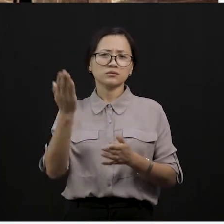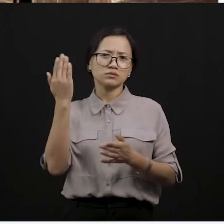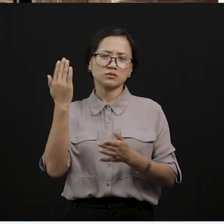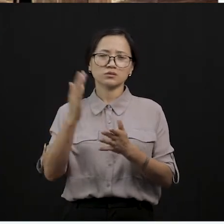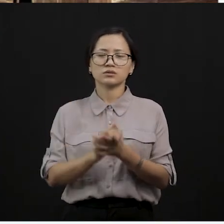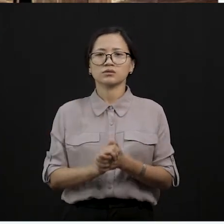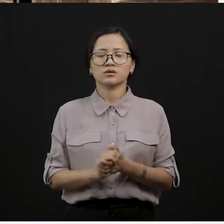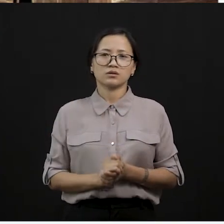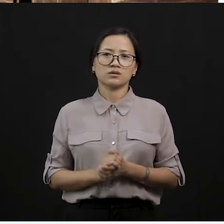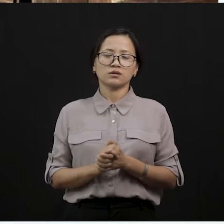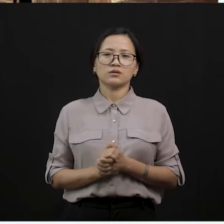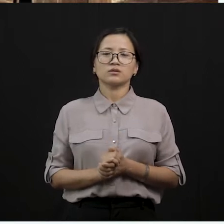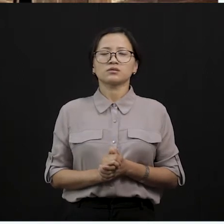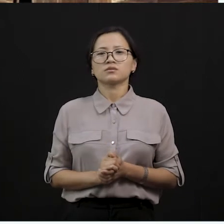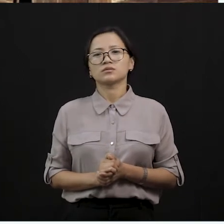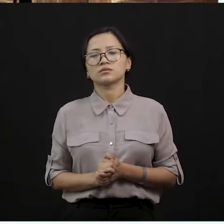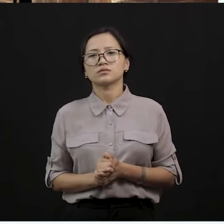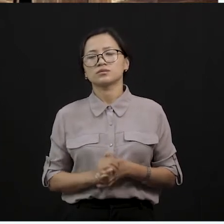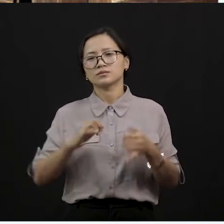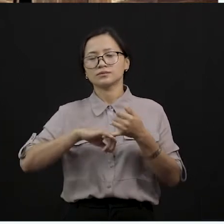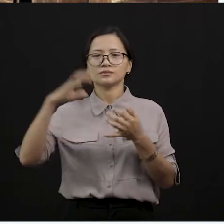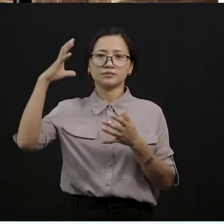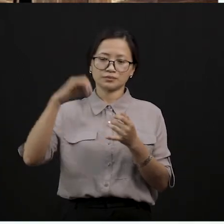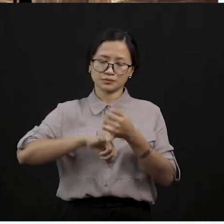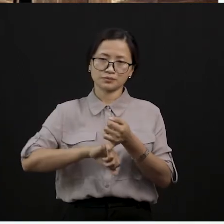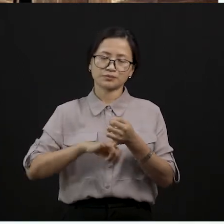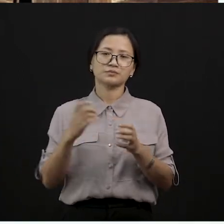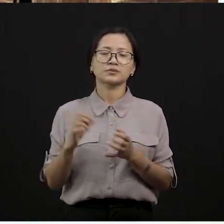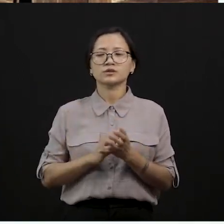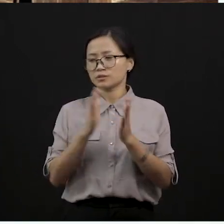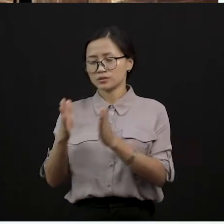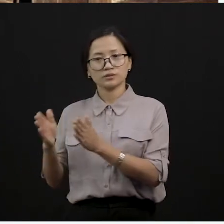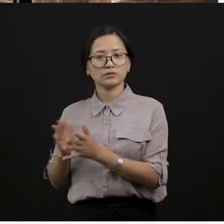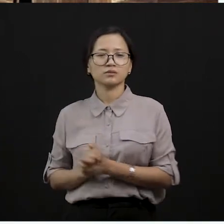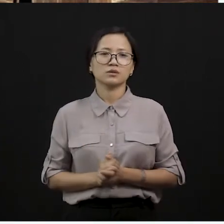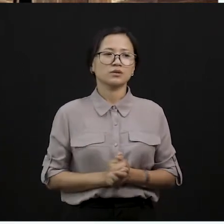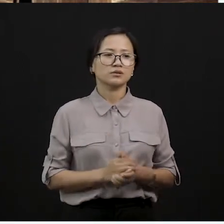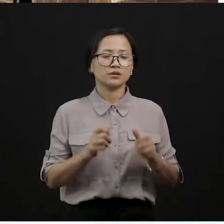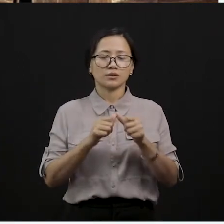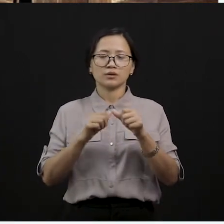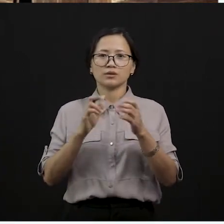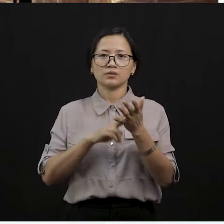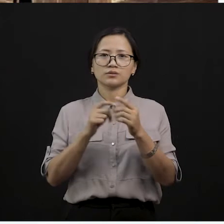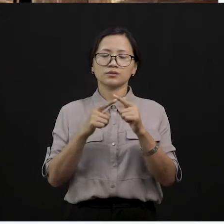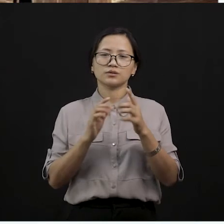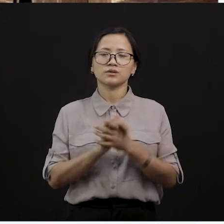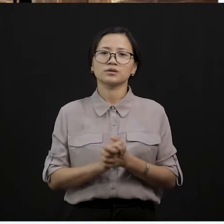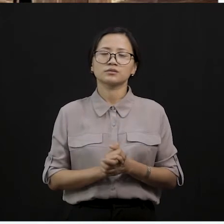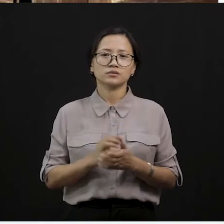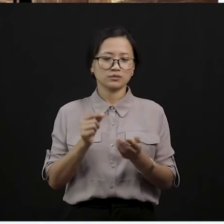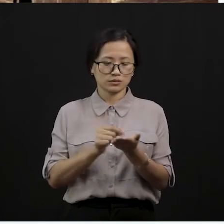So as soon as the winter season set in, the ant, they close their door and now they are enjoying their